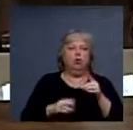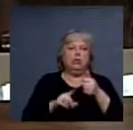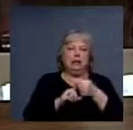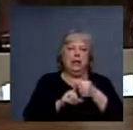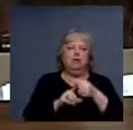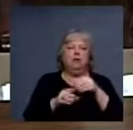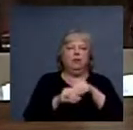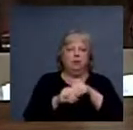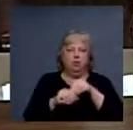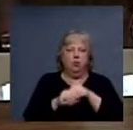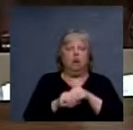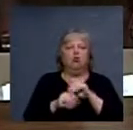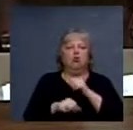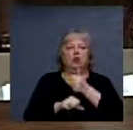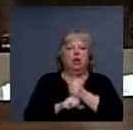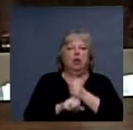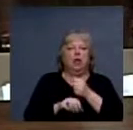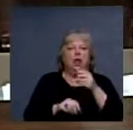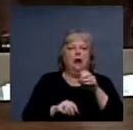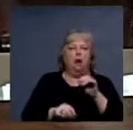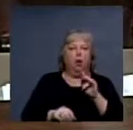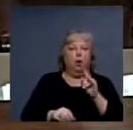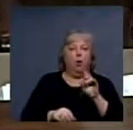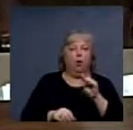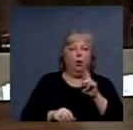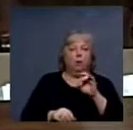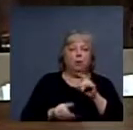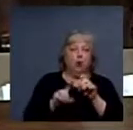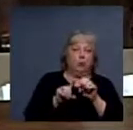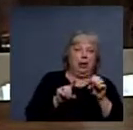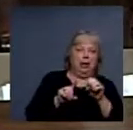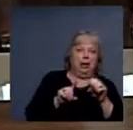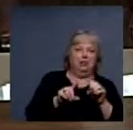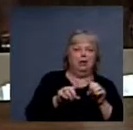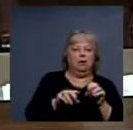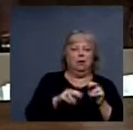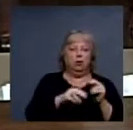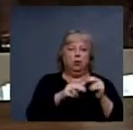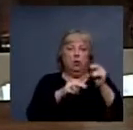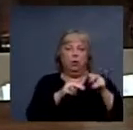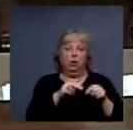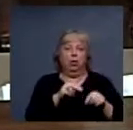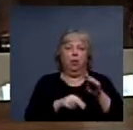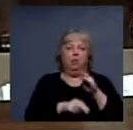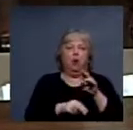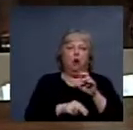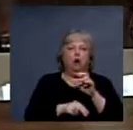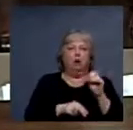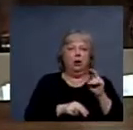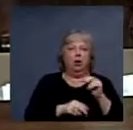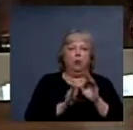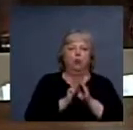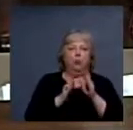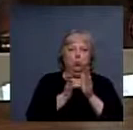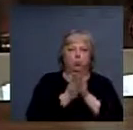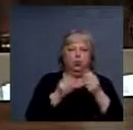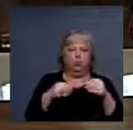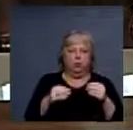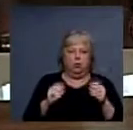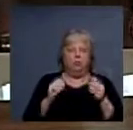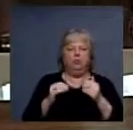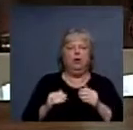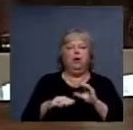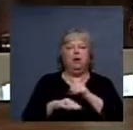Self-Storage Long Form PDC, located on the east side of Autumn Road, just north of Barnes and Noble. An ordinance to approve a planned zoning development, establish a planned